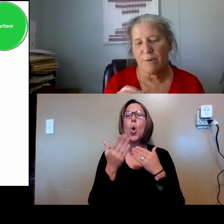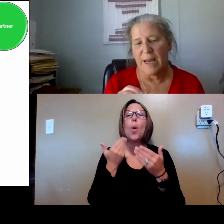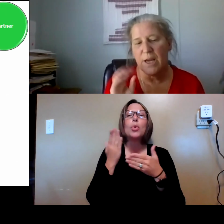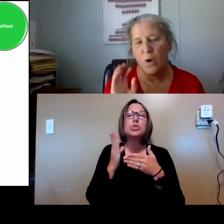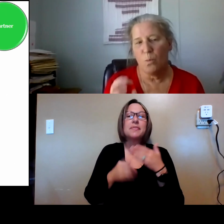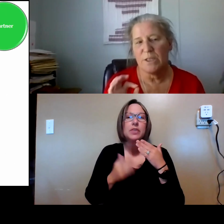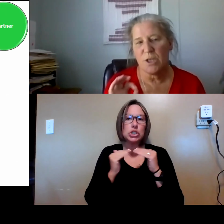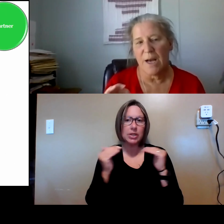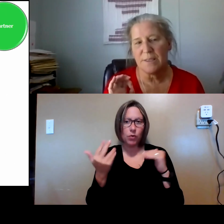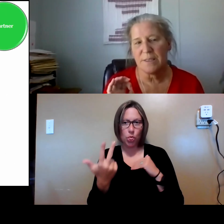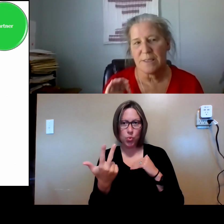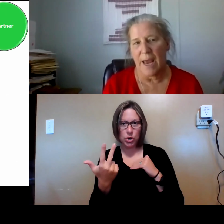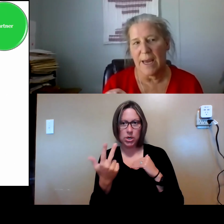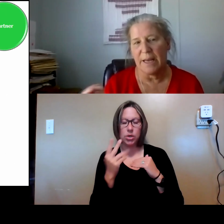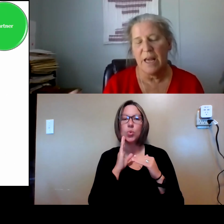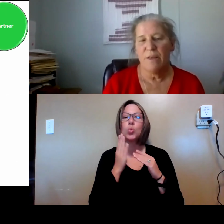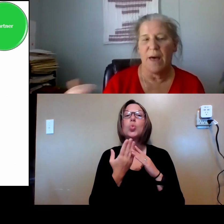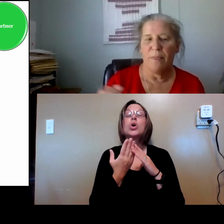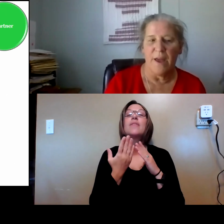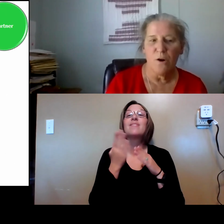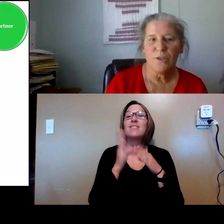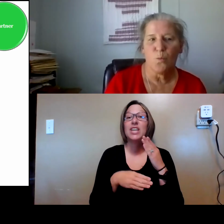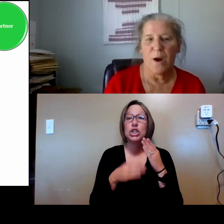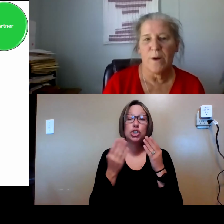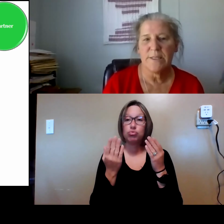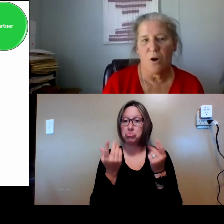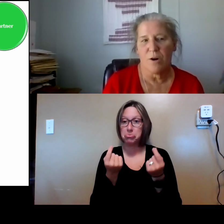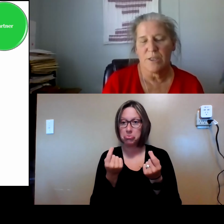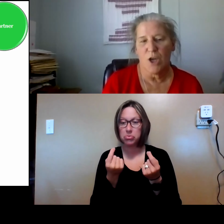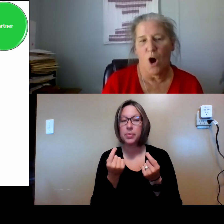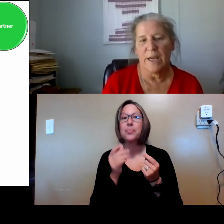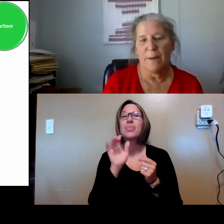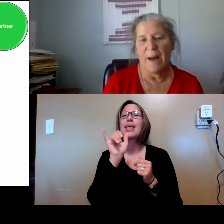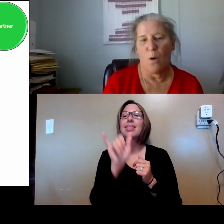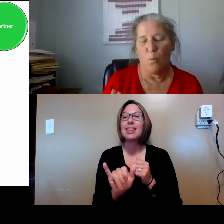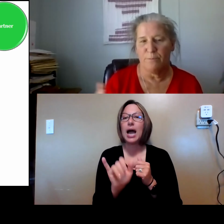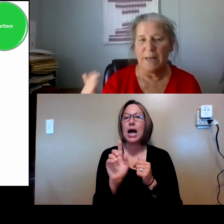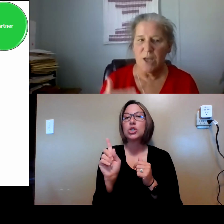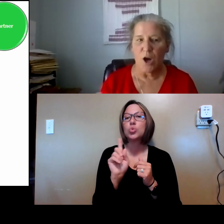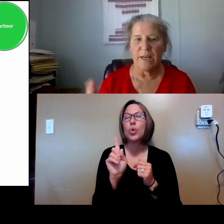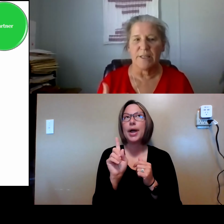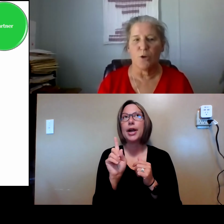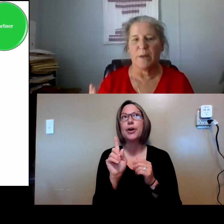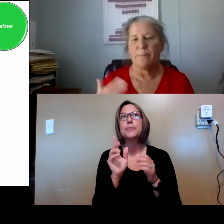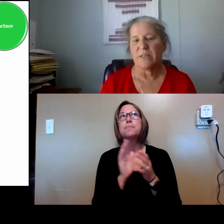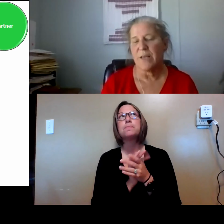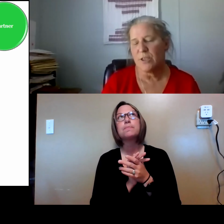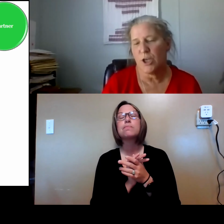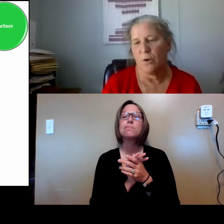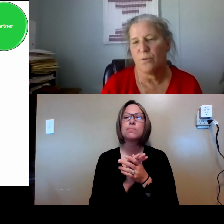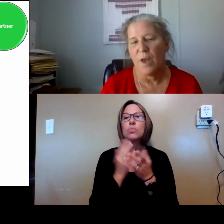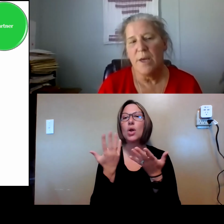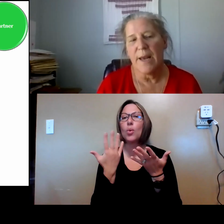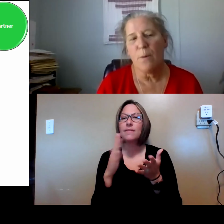on 3 with just saying that there's where we start talking about, we've been talking a little bit about